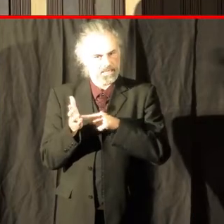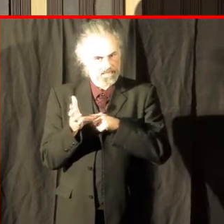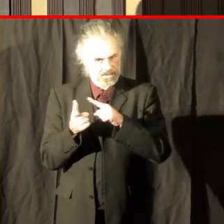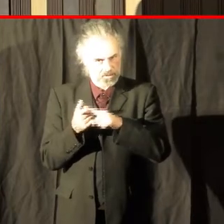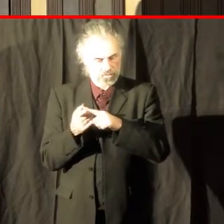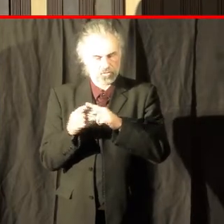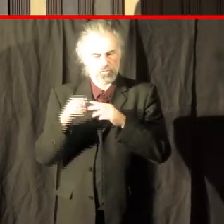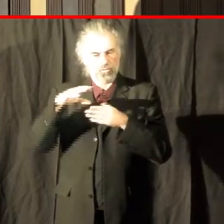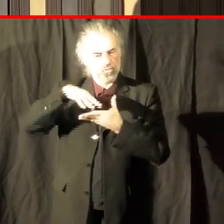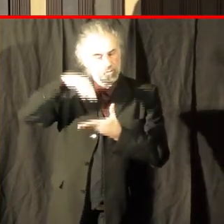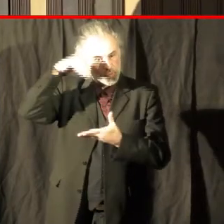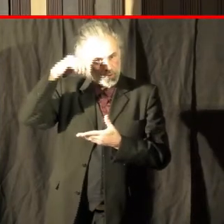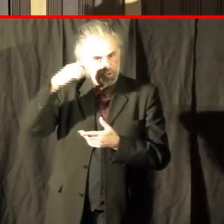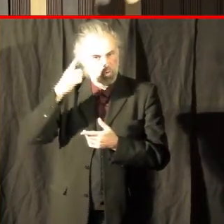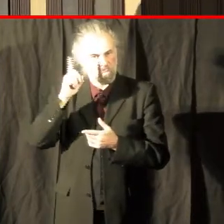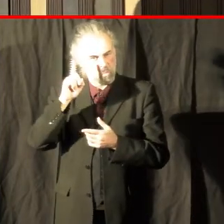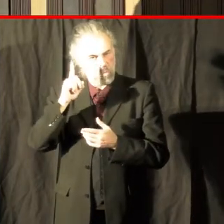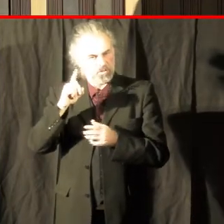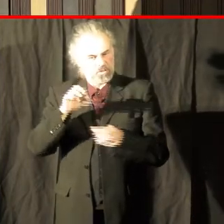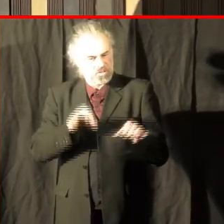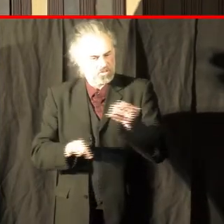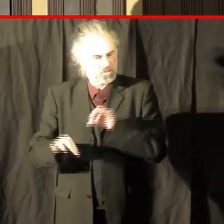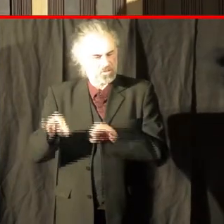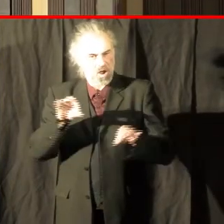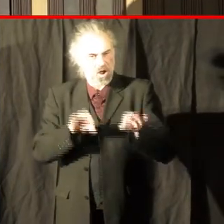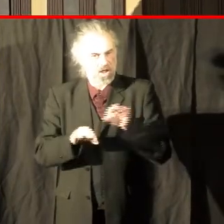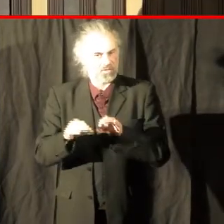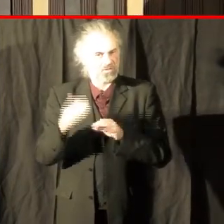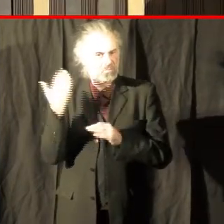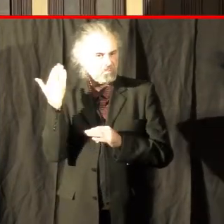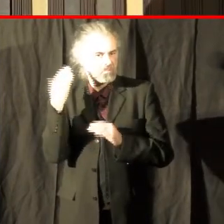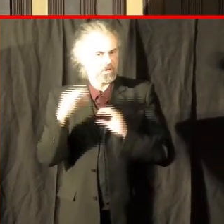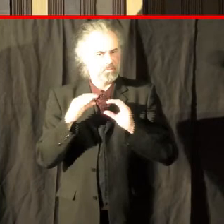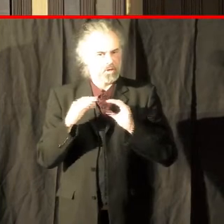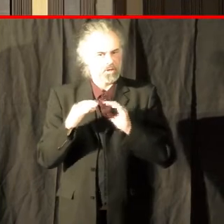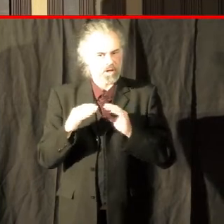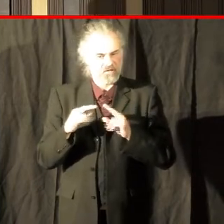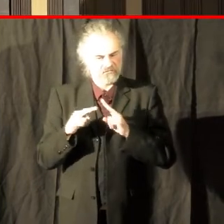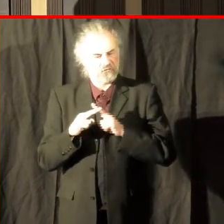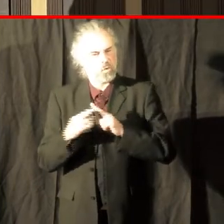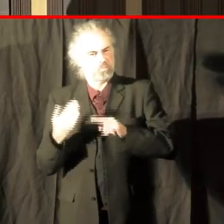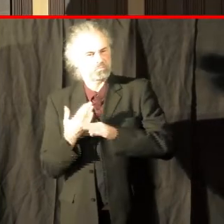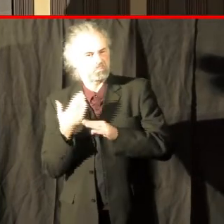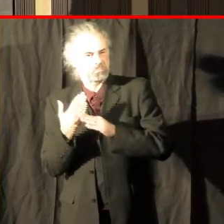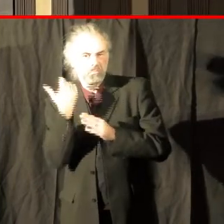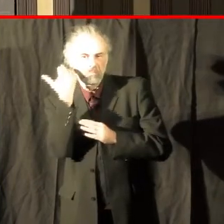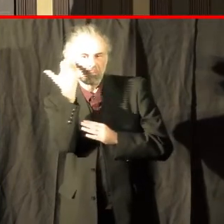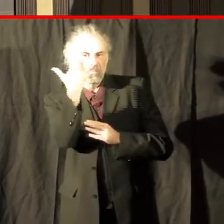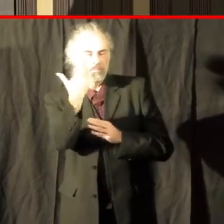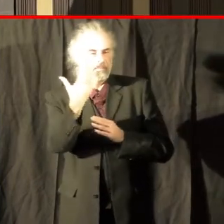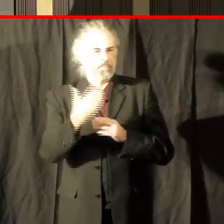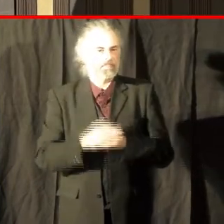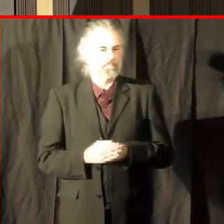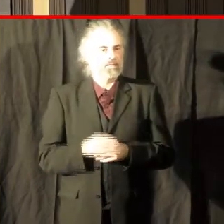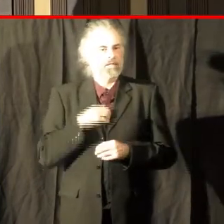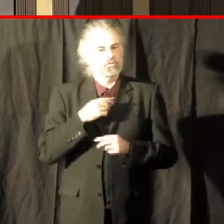path. And then after that, she's got to have a conversation with a scientist about a recent journal